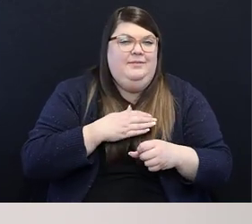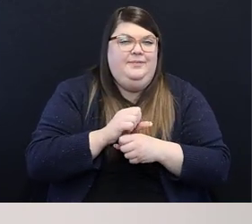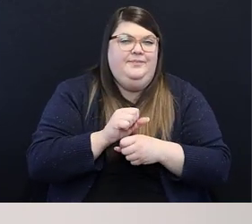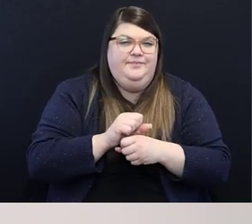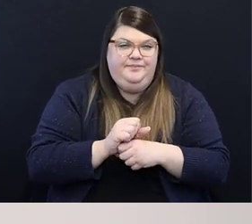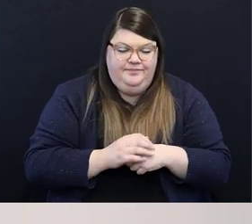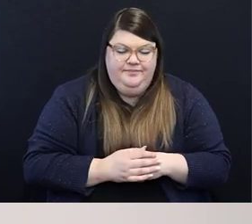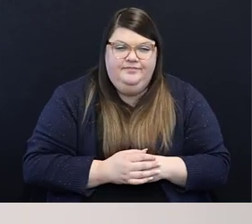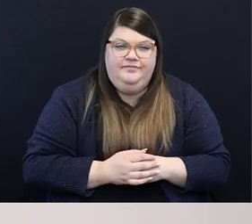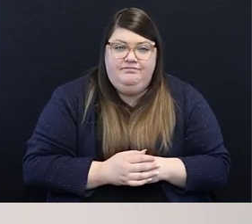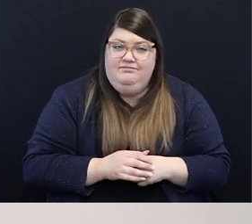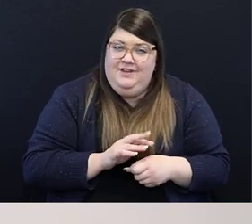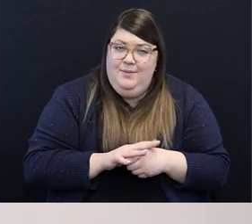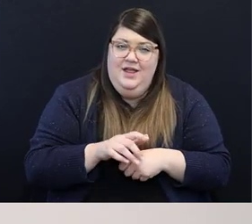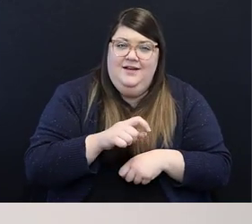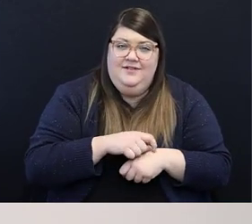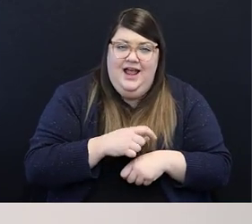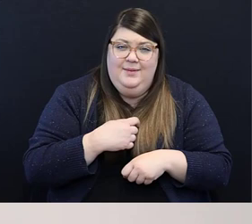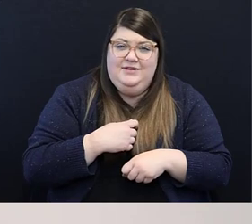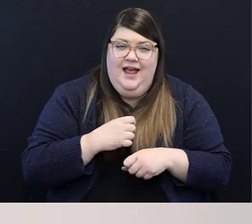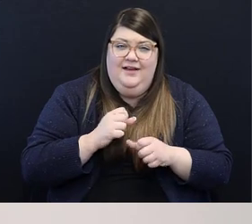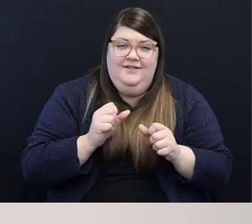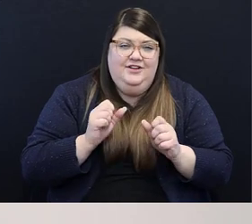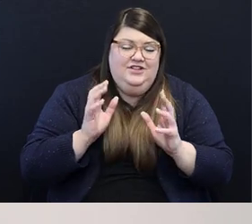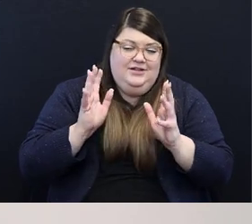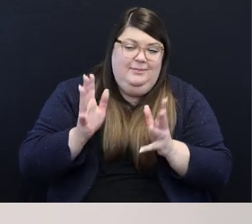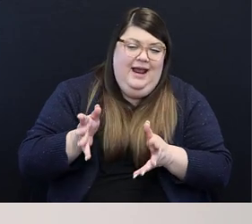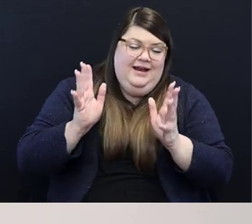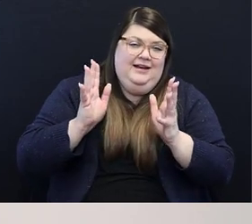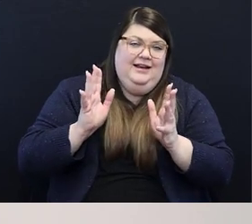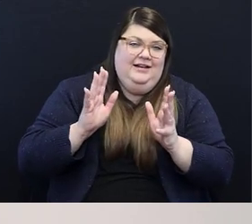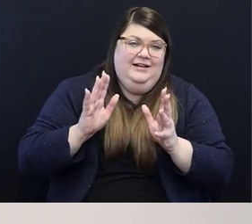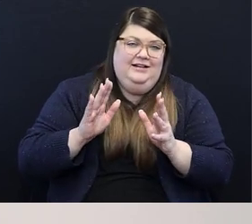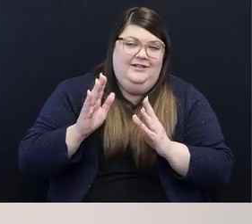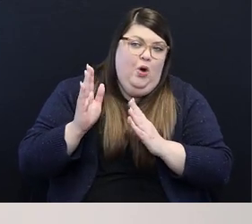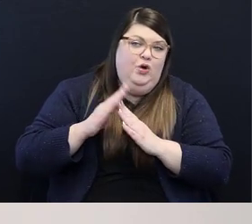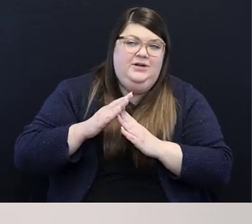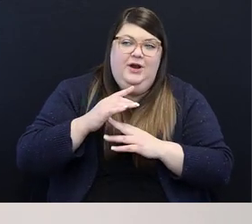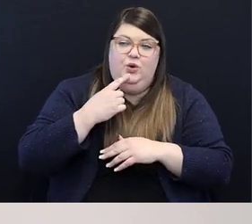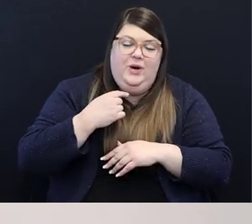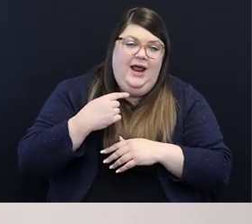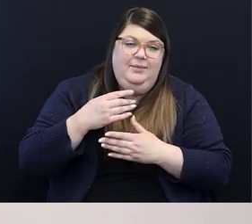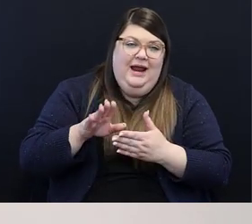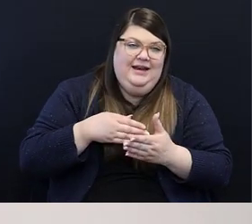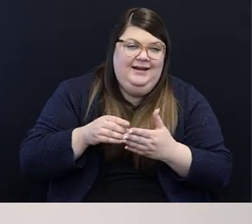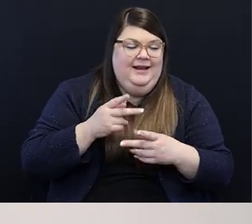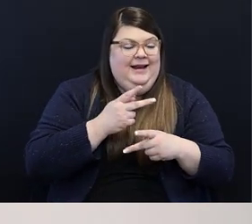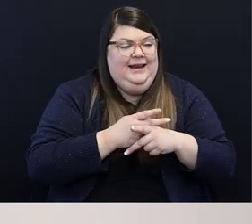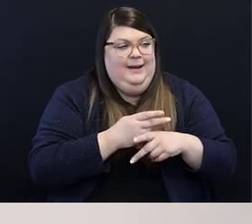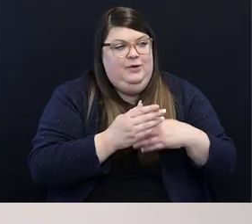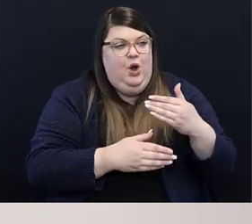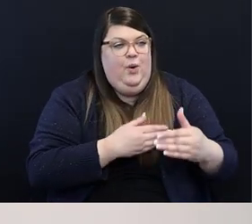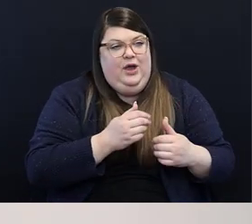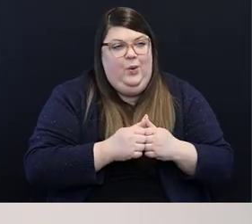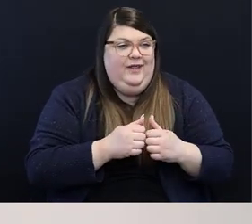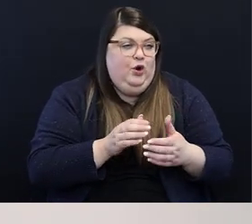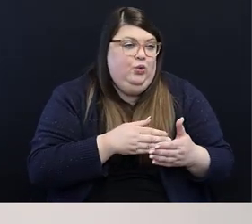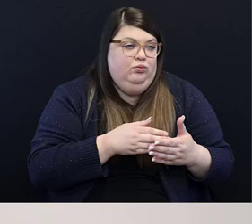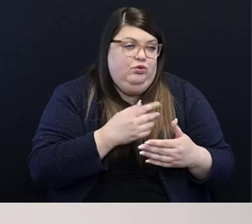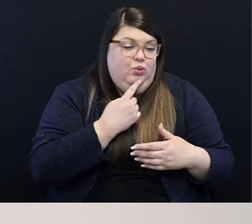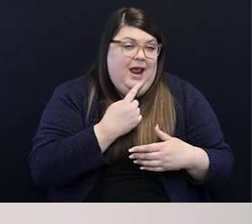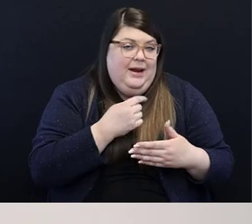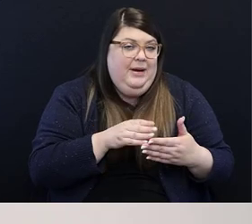there are plenty of times where I've abandoned, you know, the ultimate red painting, and then just kept going with it being a red painting, but not of